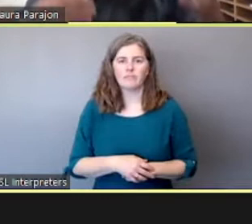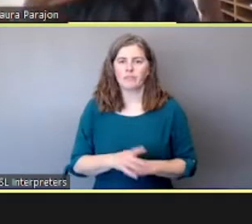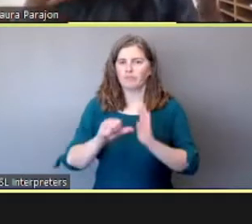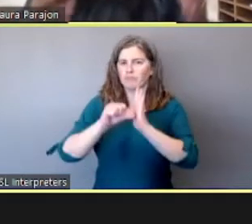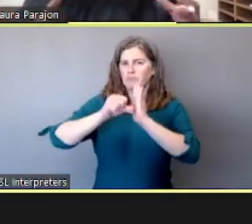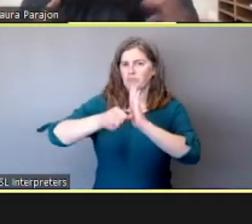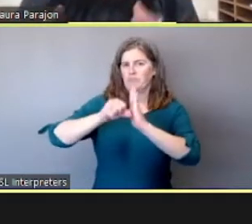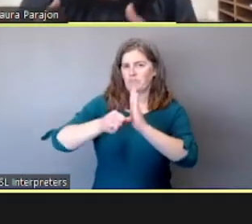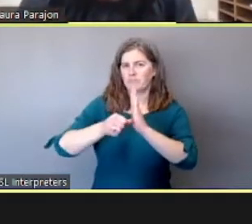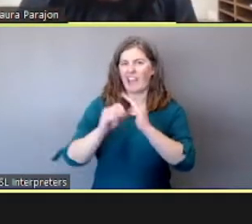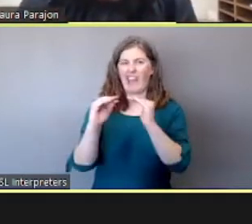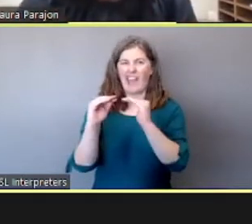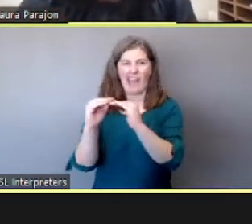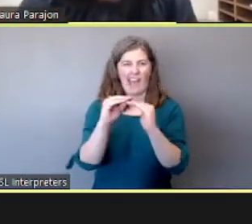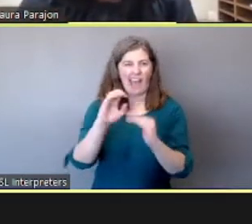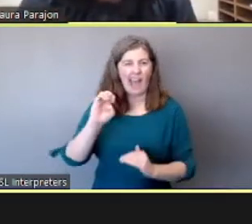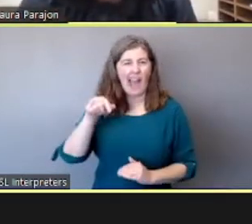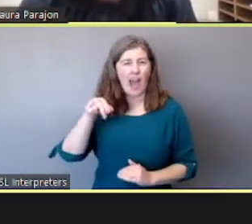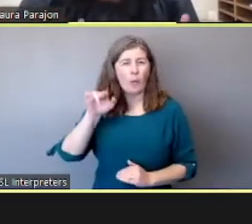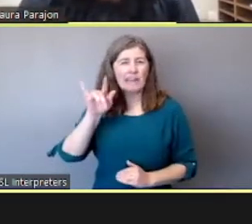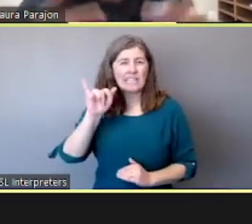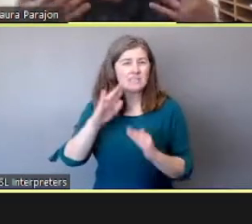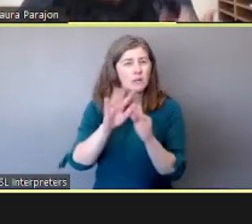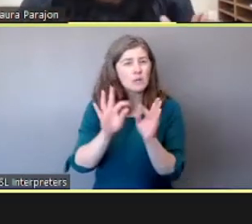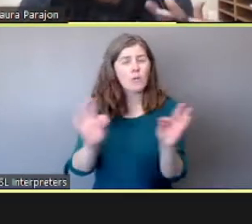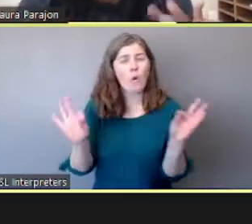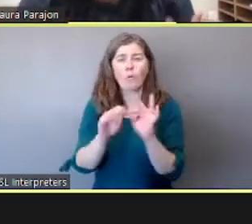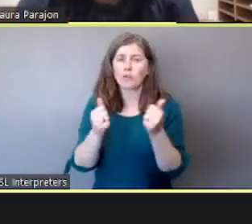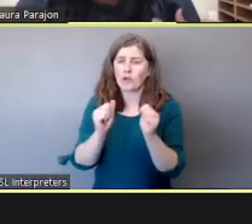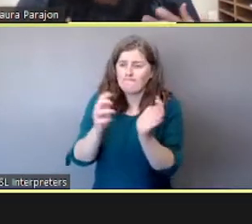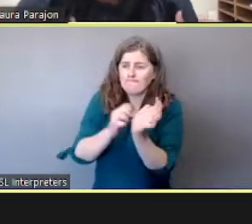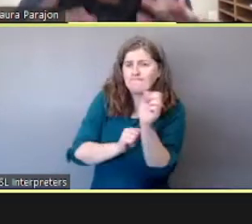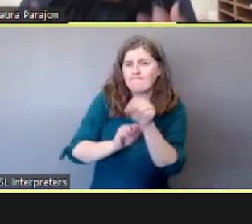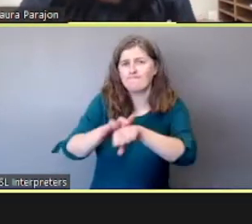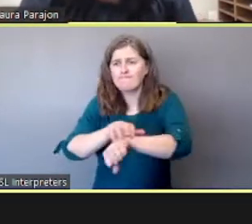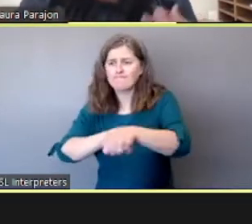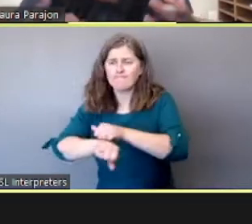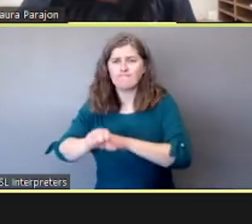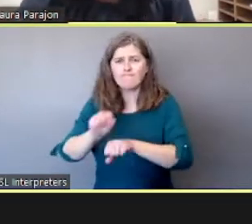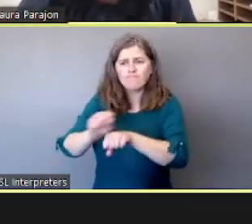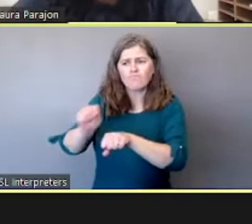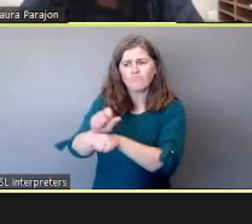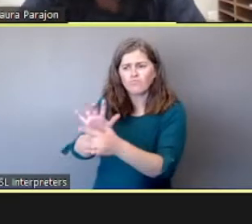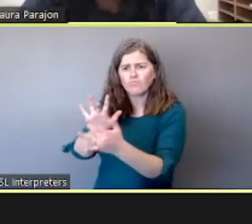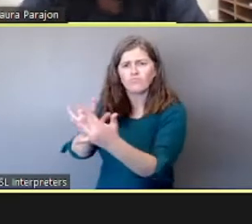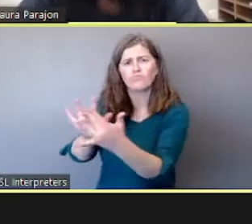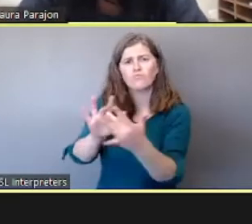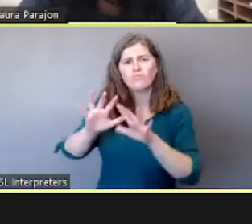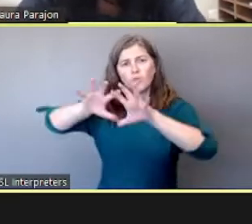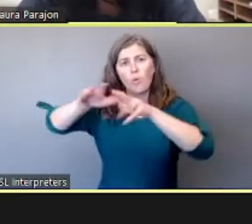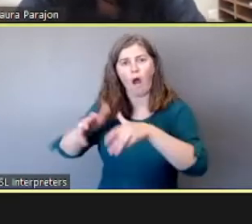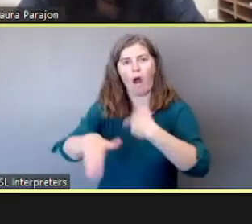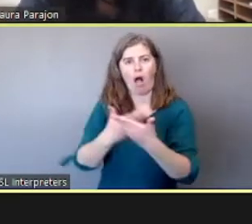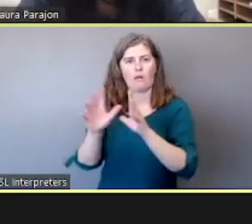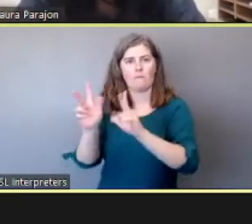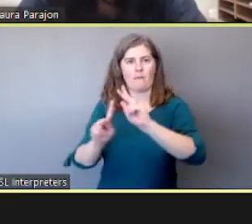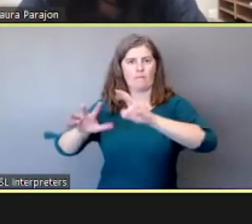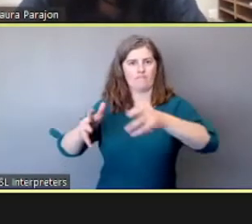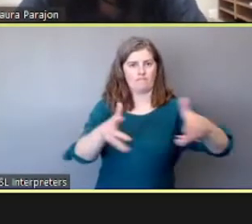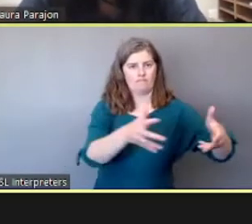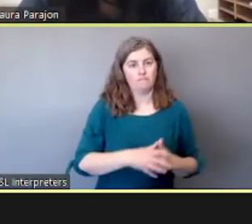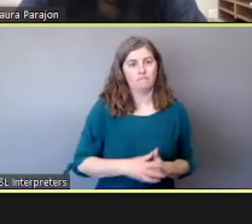that equity is really important to us, and we're doing everything we can to try to get out to all populations. Next slide.